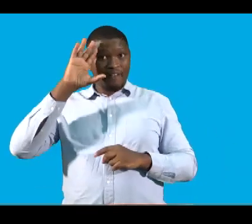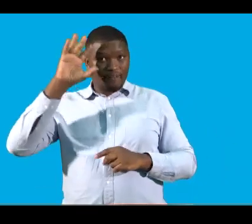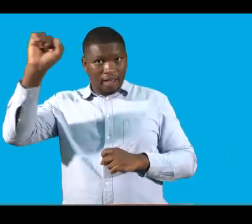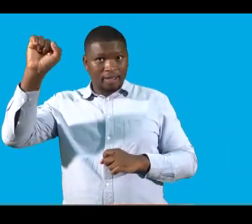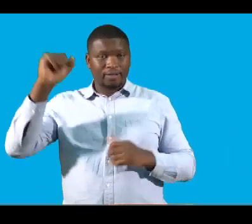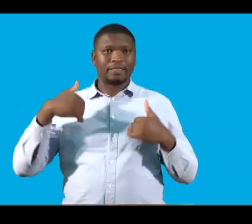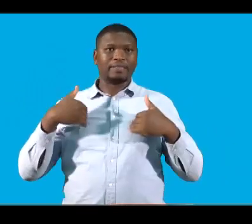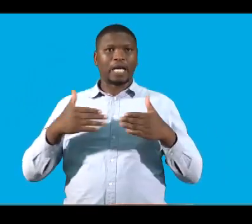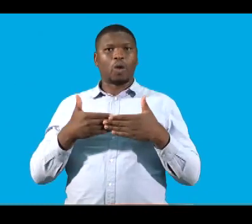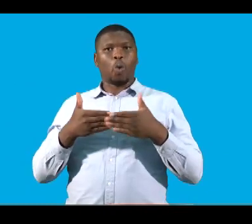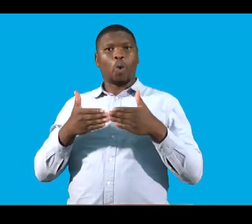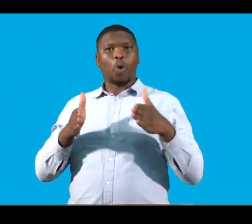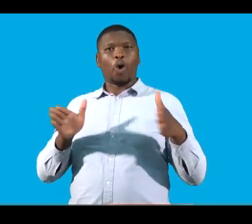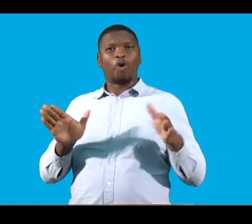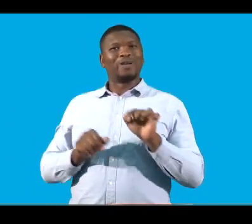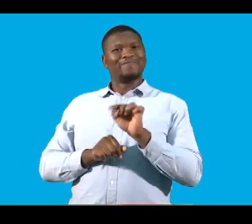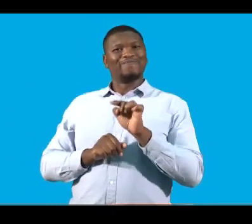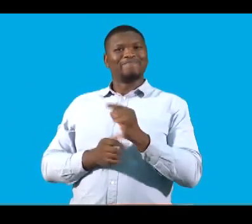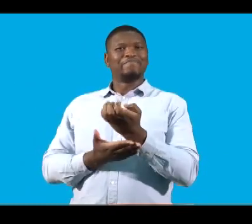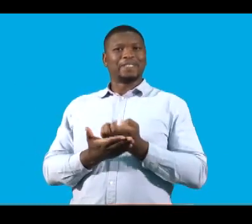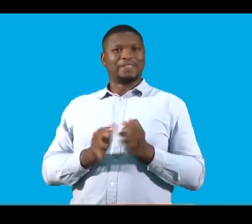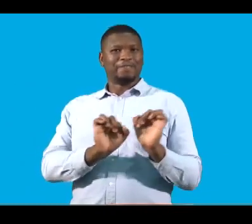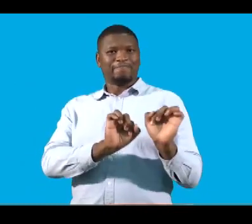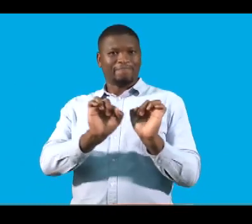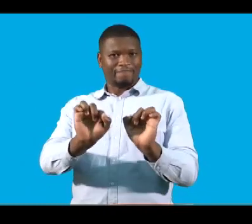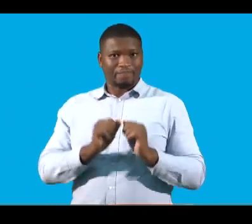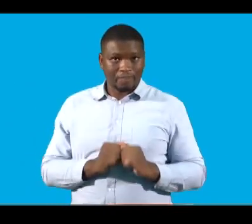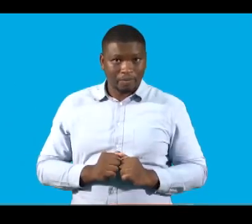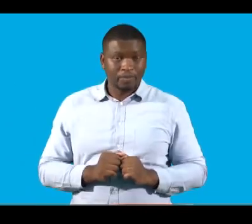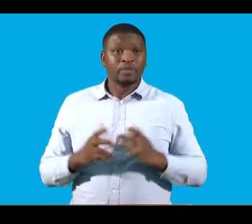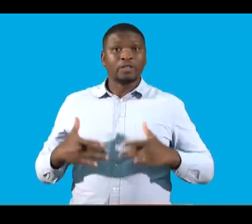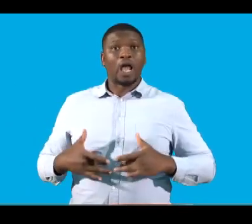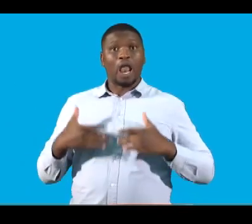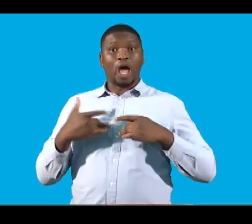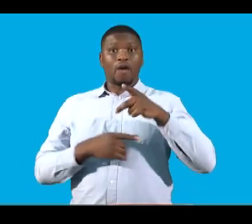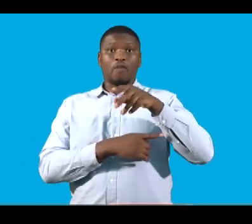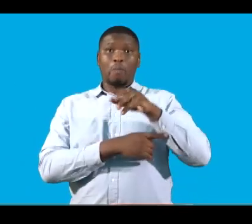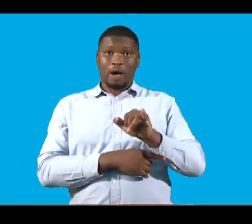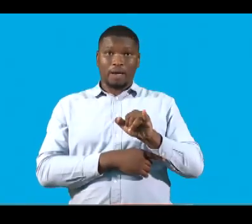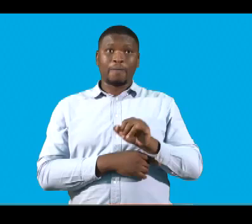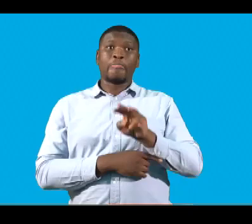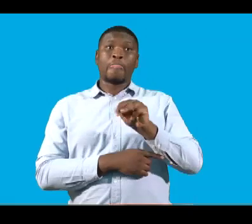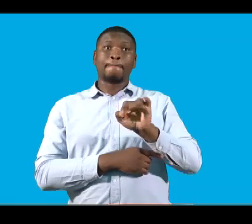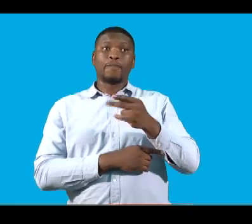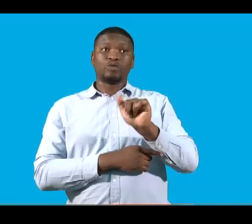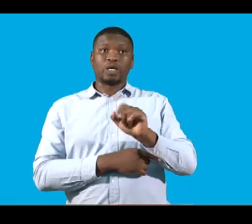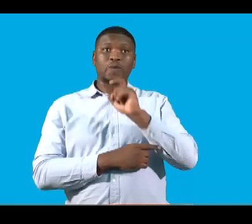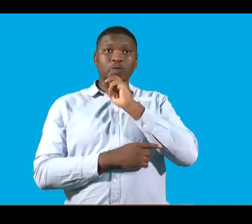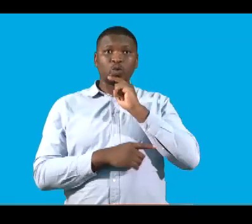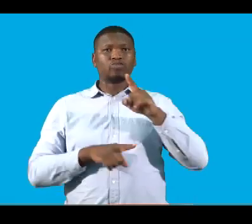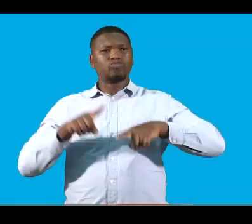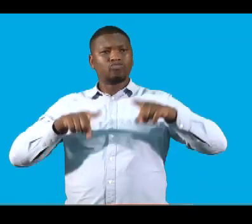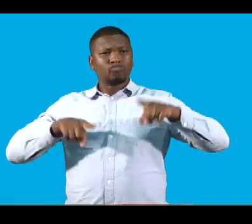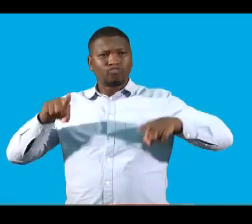and faith, and that is how we opened up our essay. Now, in Life of Pi,